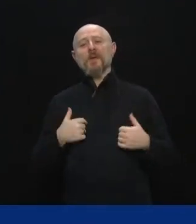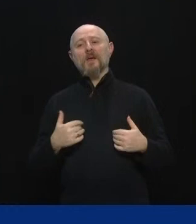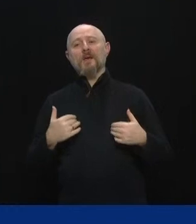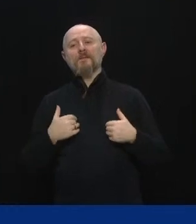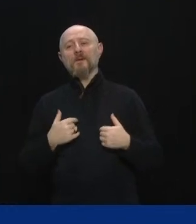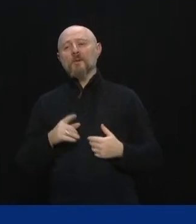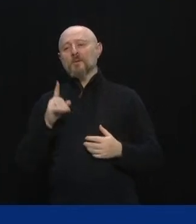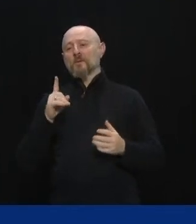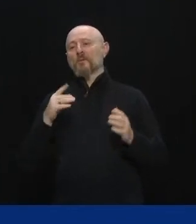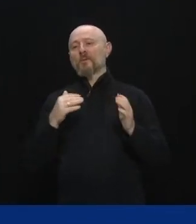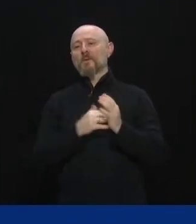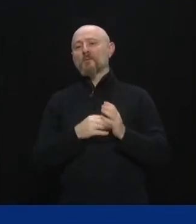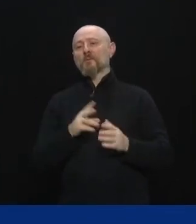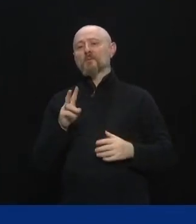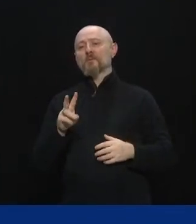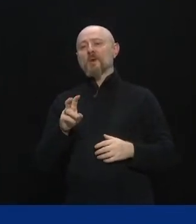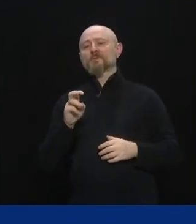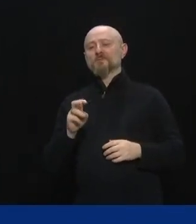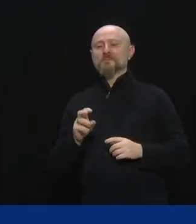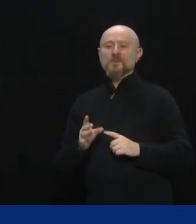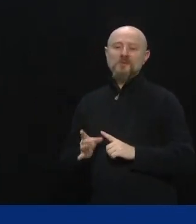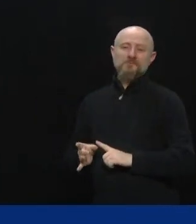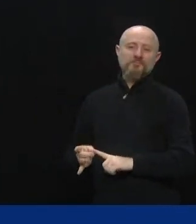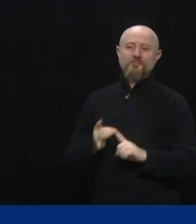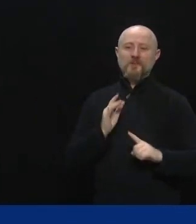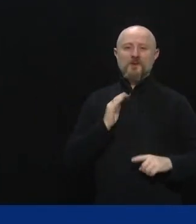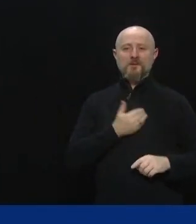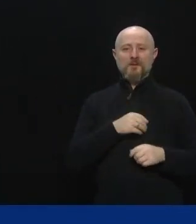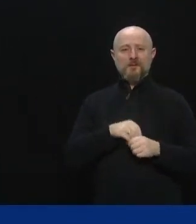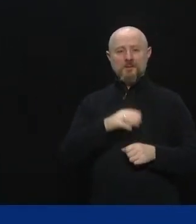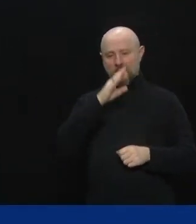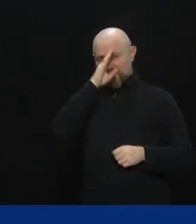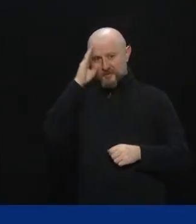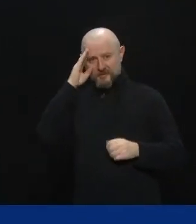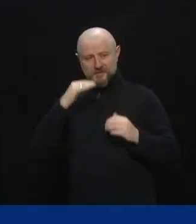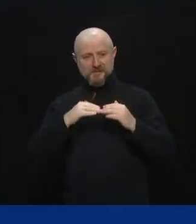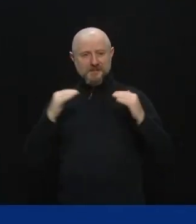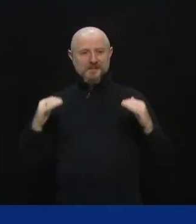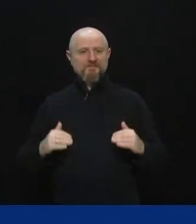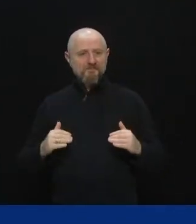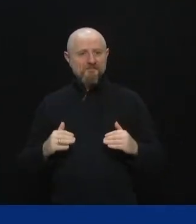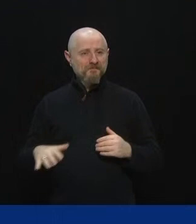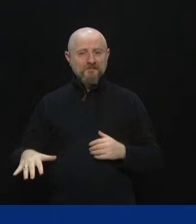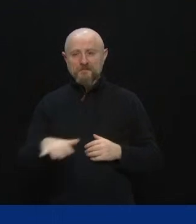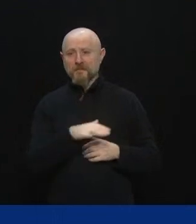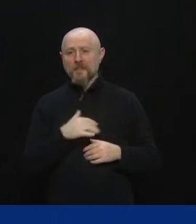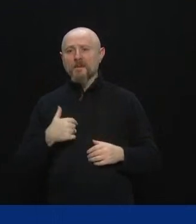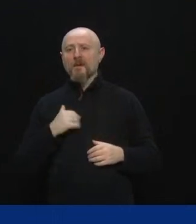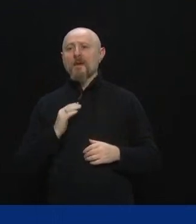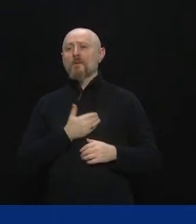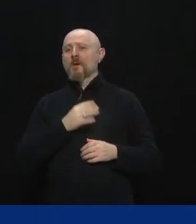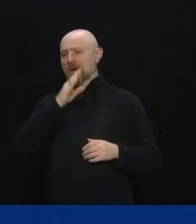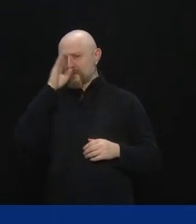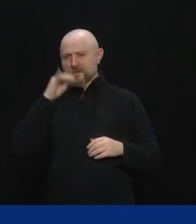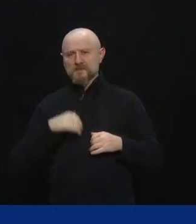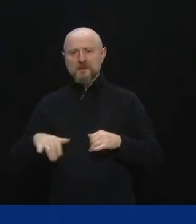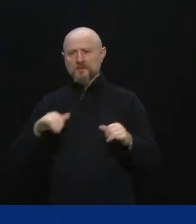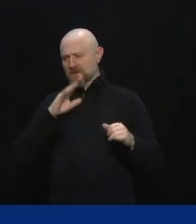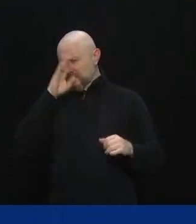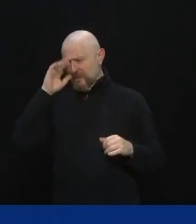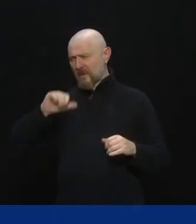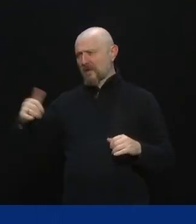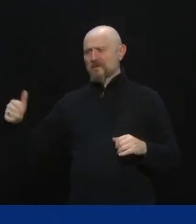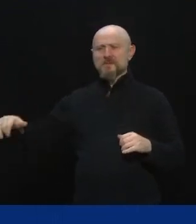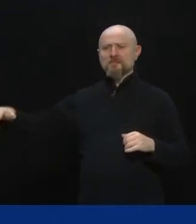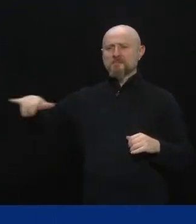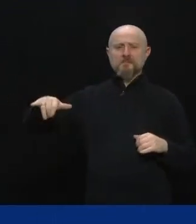in our hospital system, very representative of most of the downstate hospitals. We're about 20% higher than we